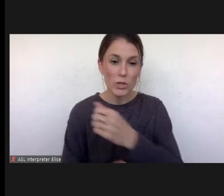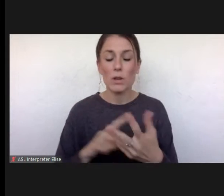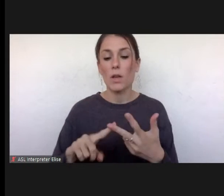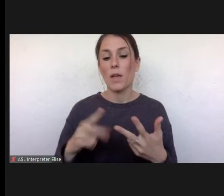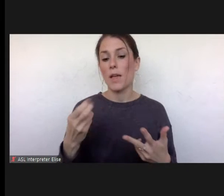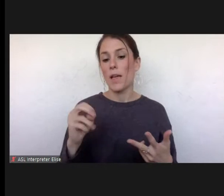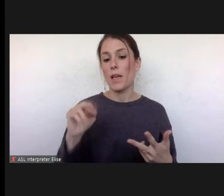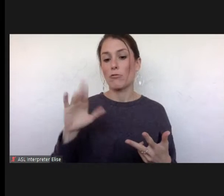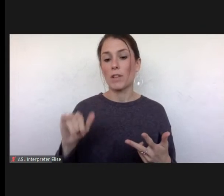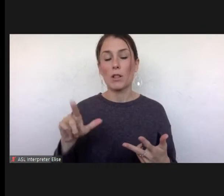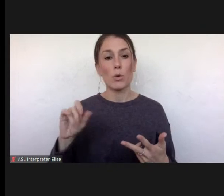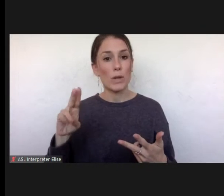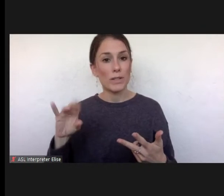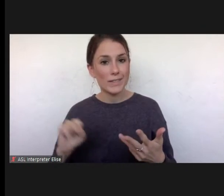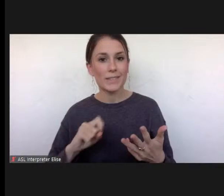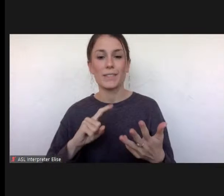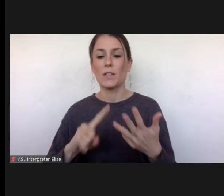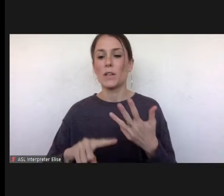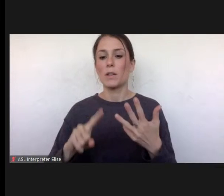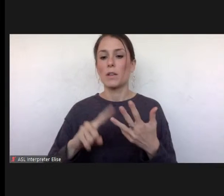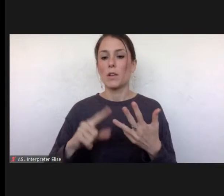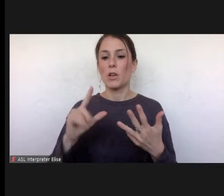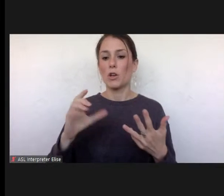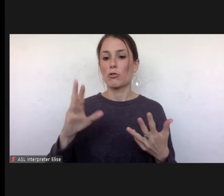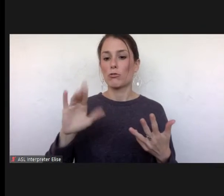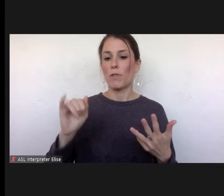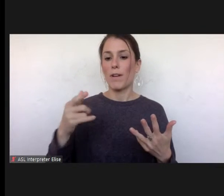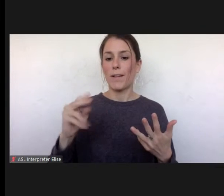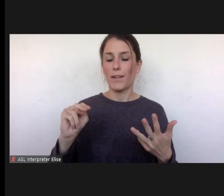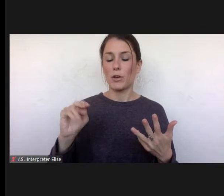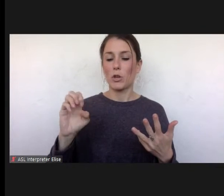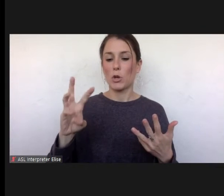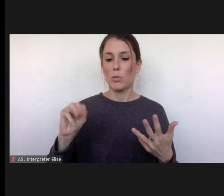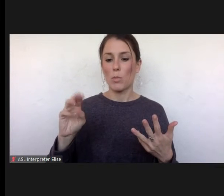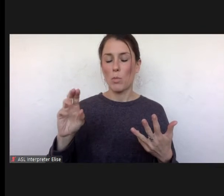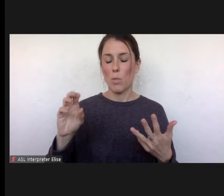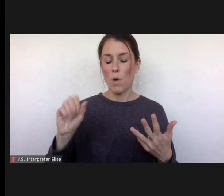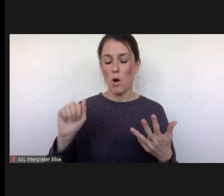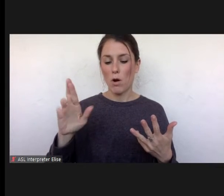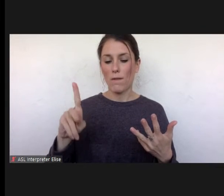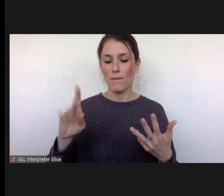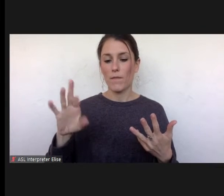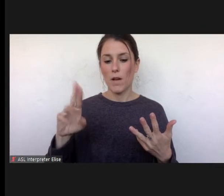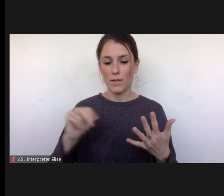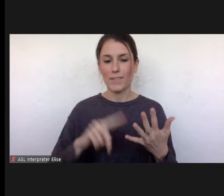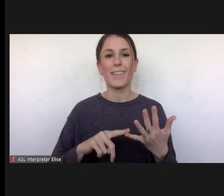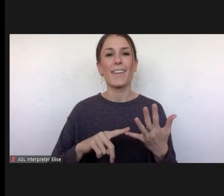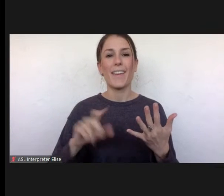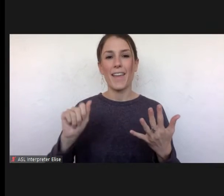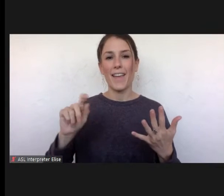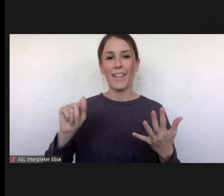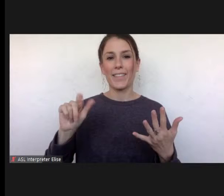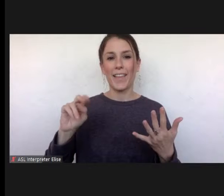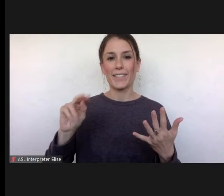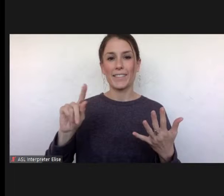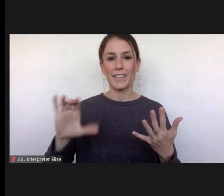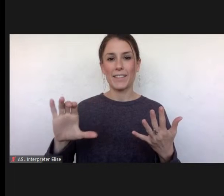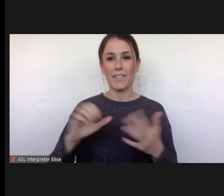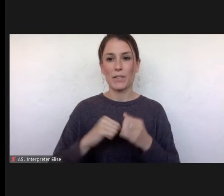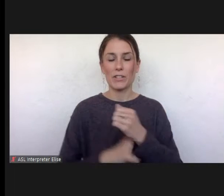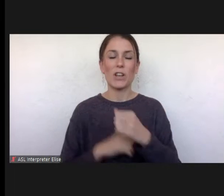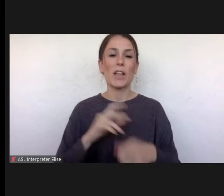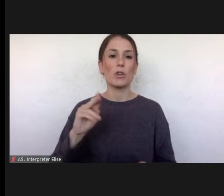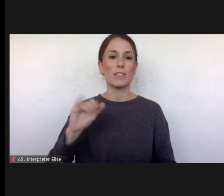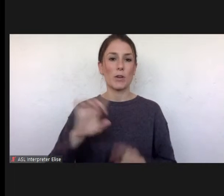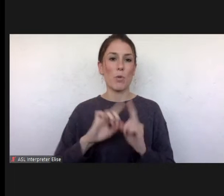Jerome Foundation, Craig Newmark Philanthropic Fund, Atlantic Foundation, and New York City Department of Cultural Affairs